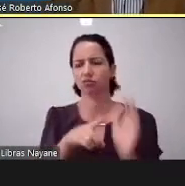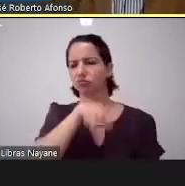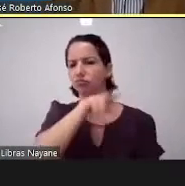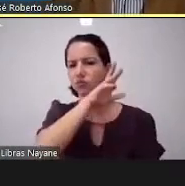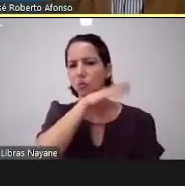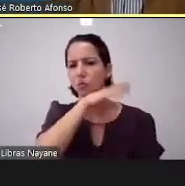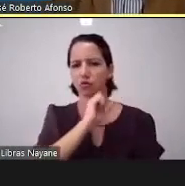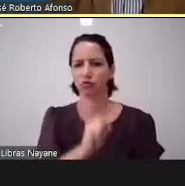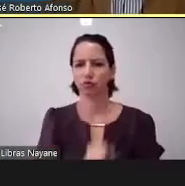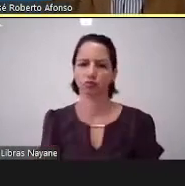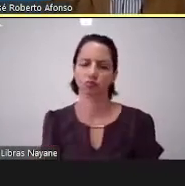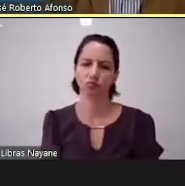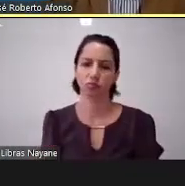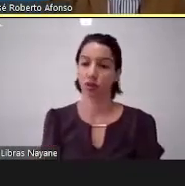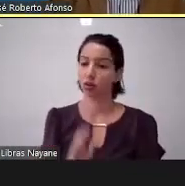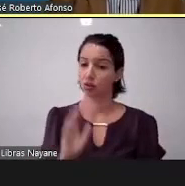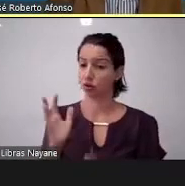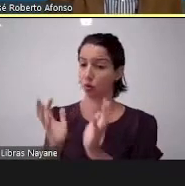income tax